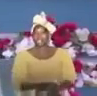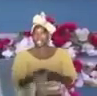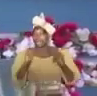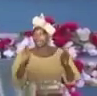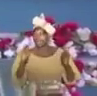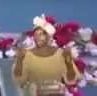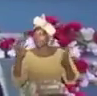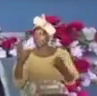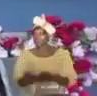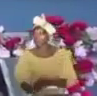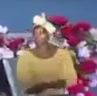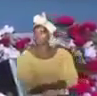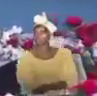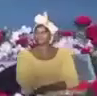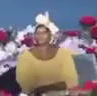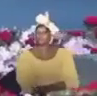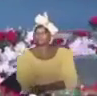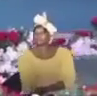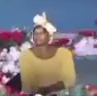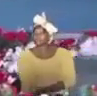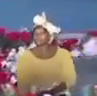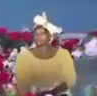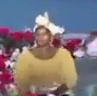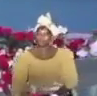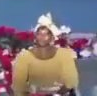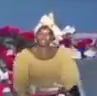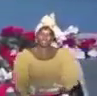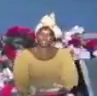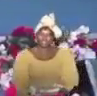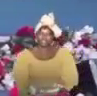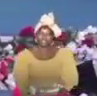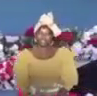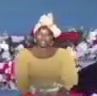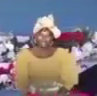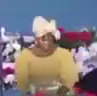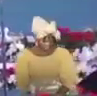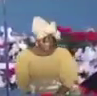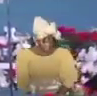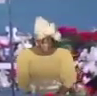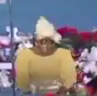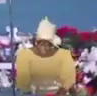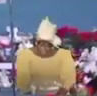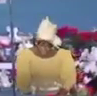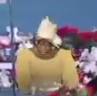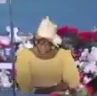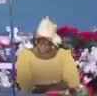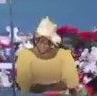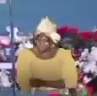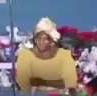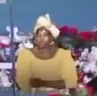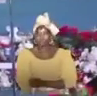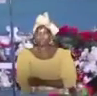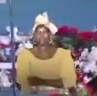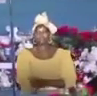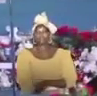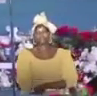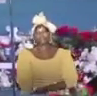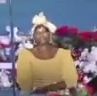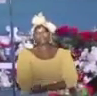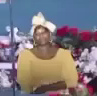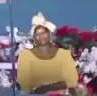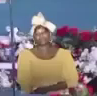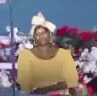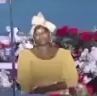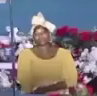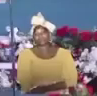Hallelujah. An intelligent God will not design a system like this and allow men to